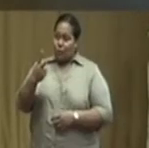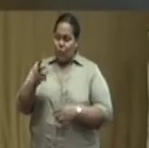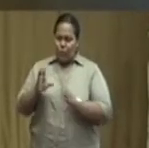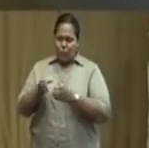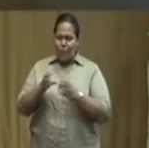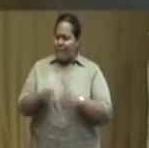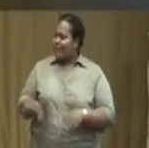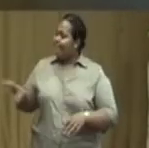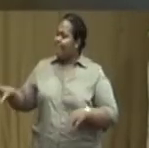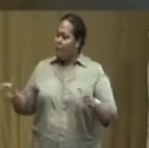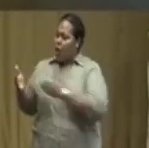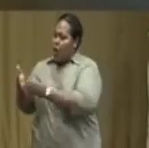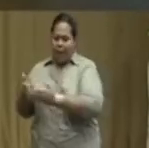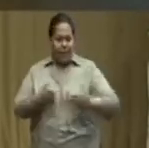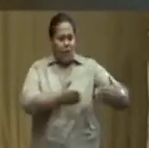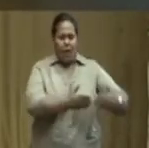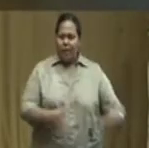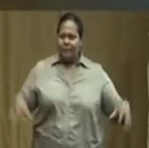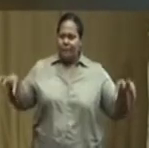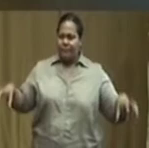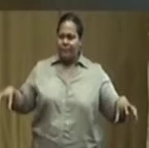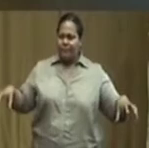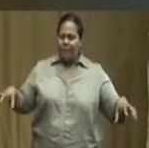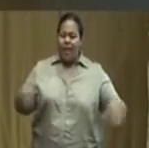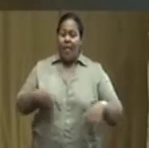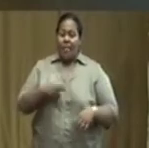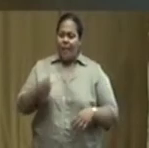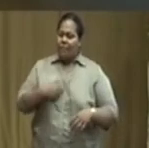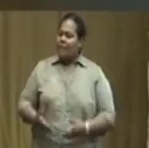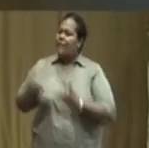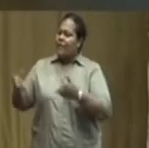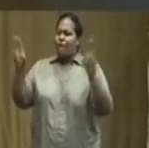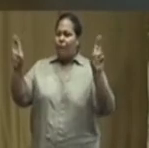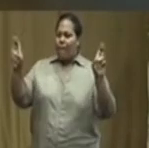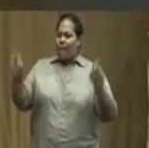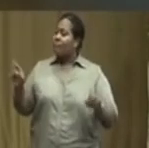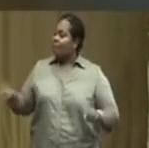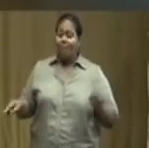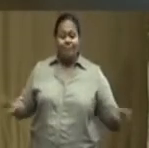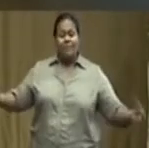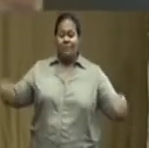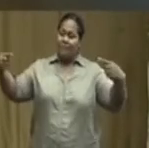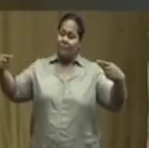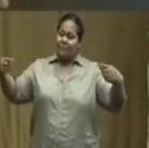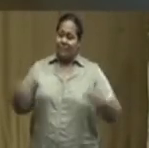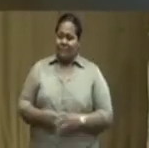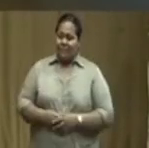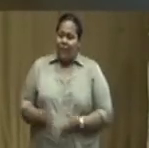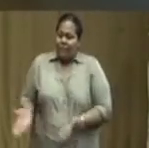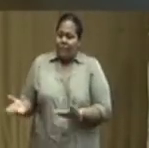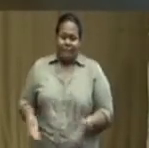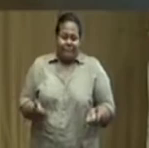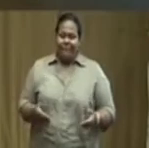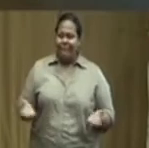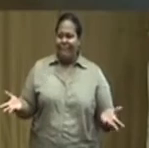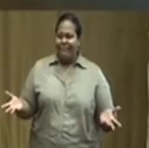room, and then they will debate a set topic, and they have to persuade, in turn, each of the students in the room to get